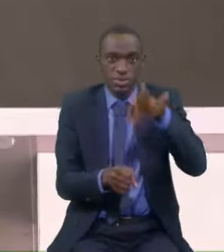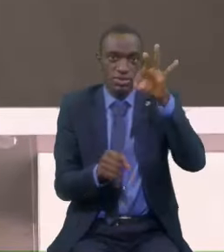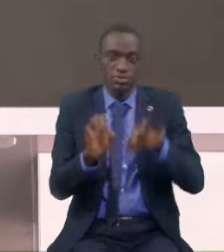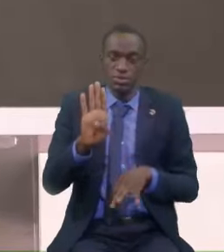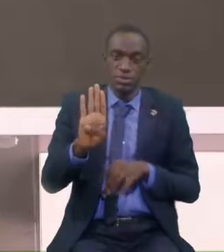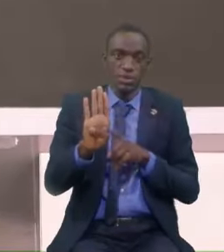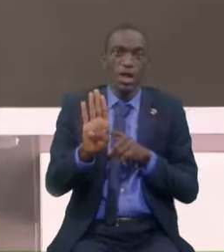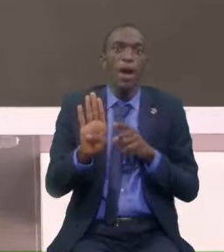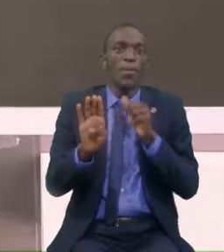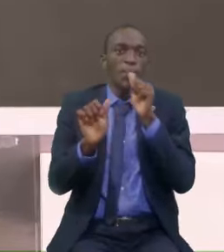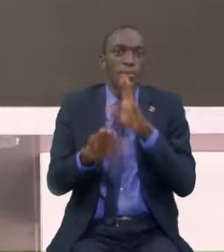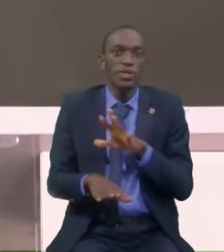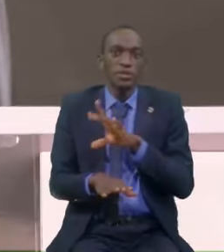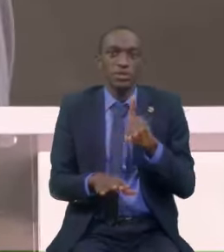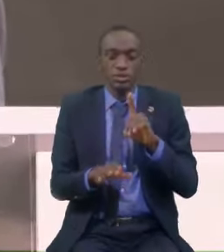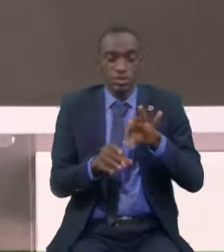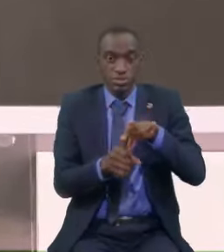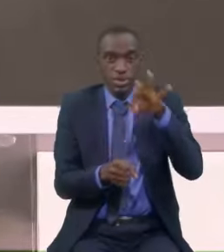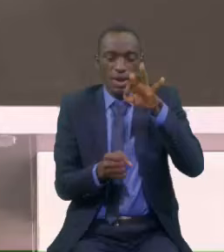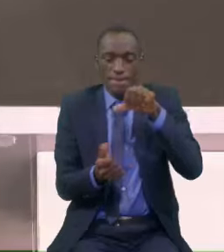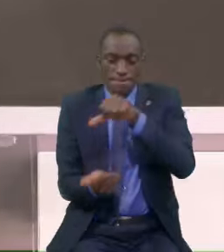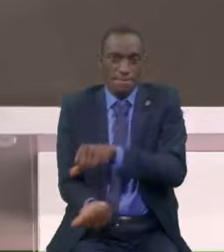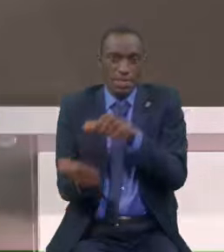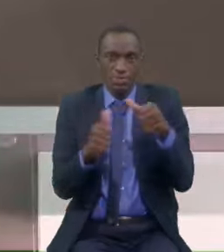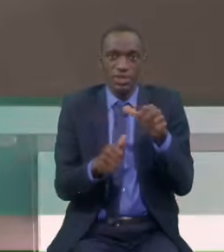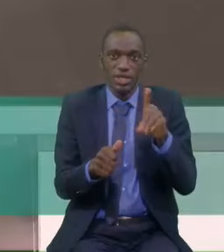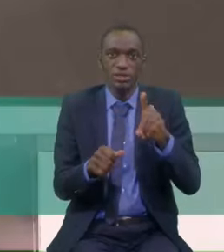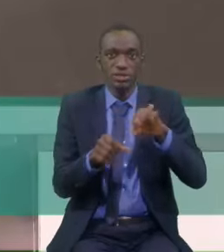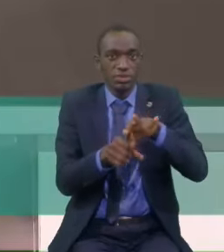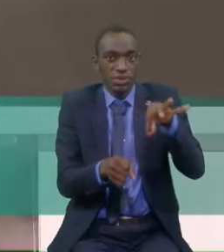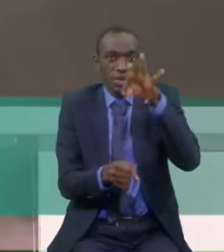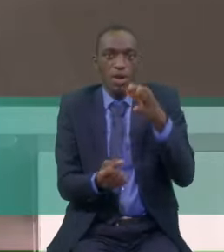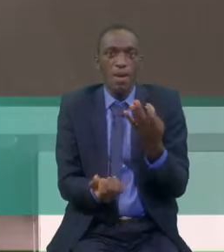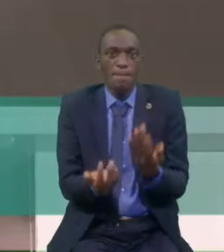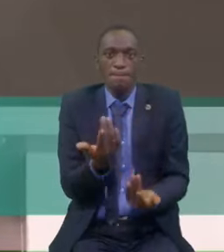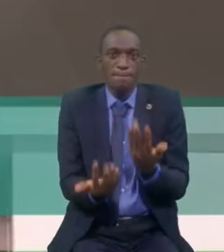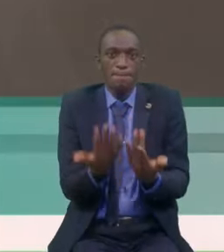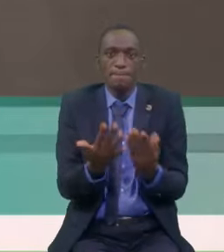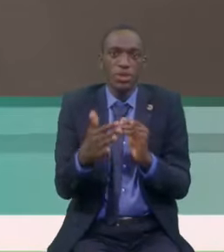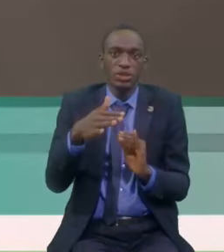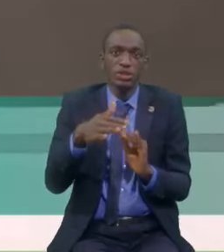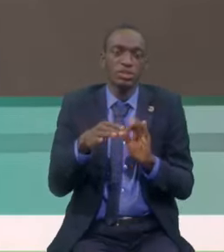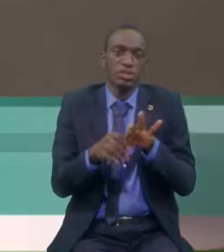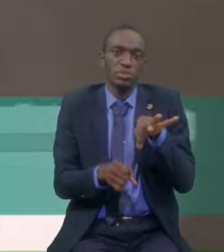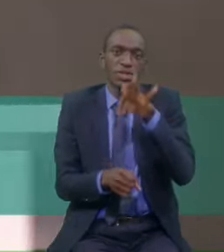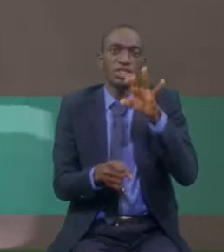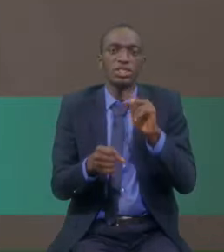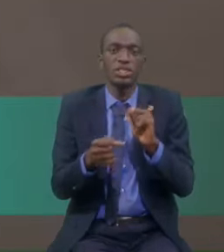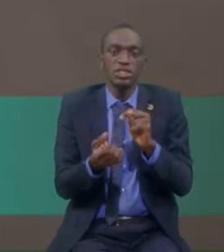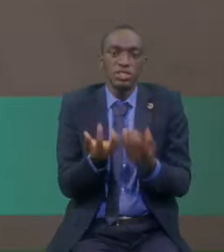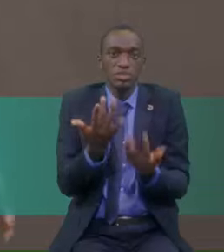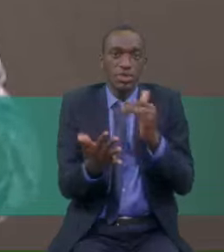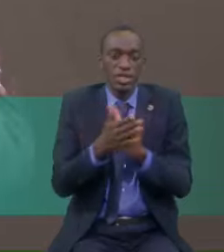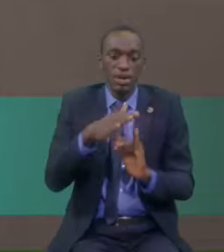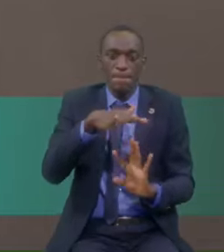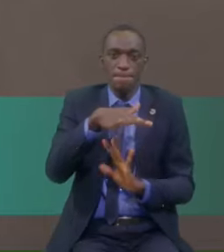burning spirit, the spirit that burns every chaff out of your life, the spirit that comes to bless